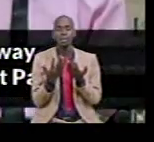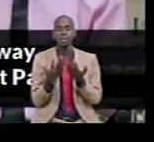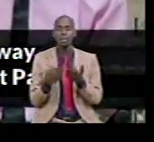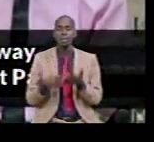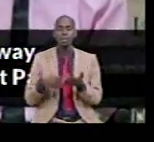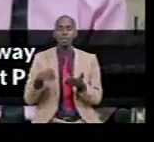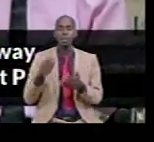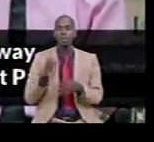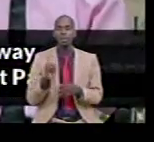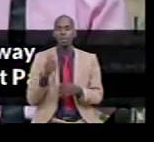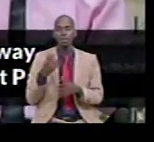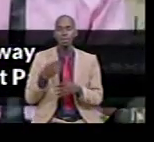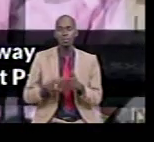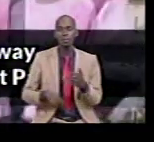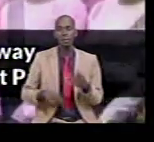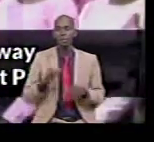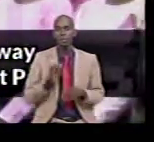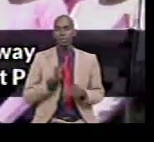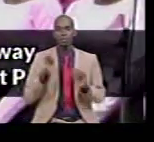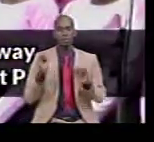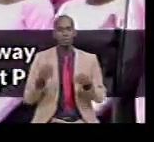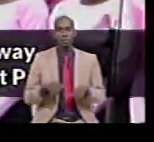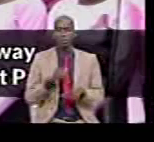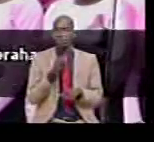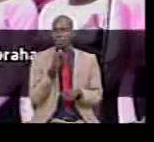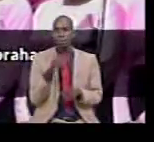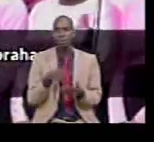sacrificed in a price I could not